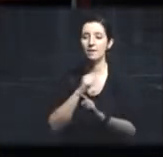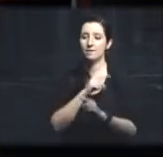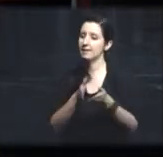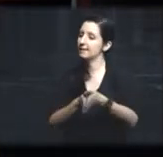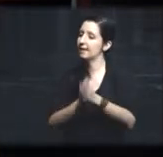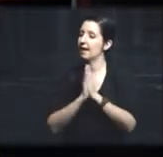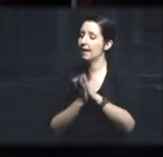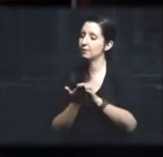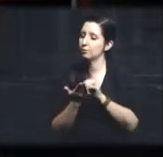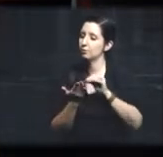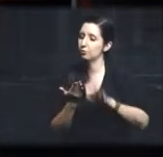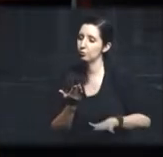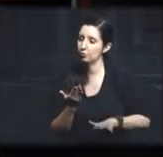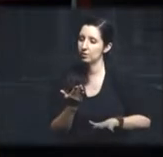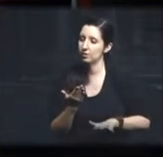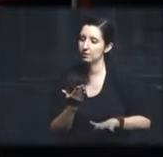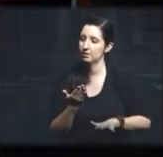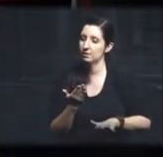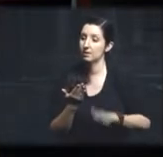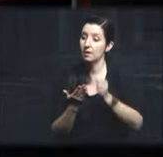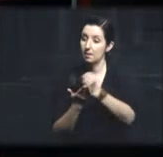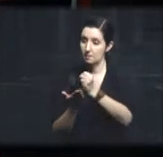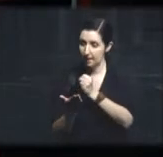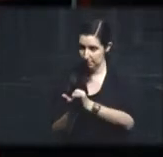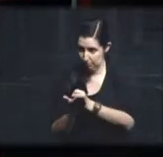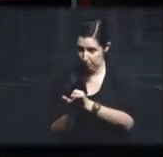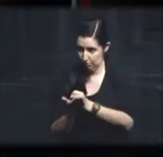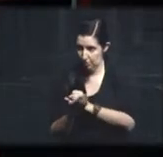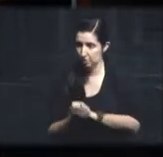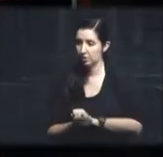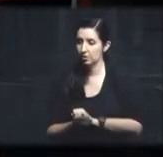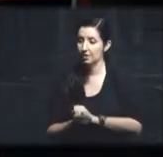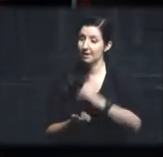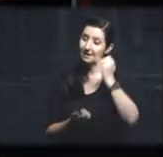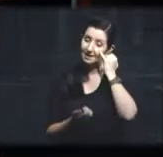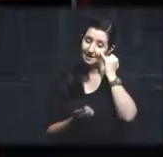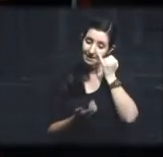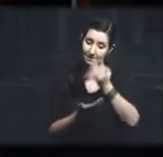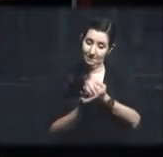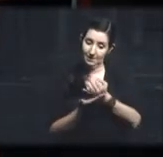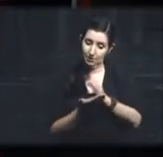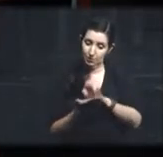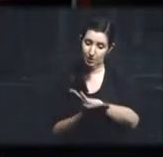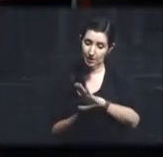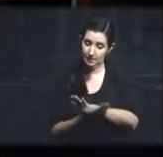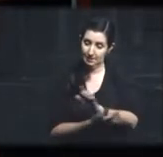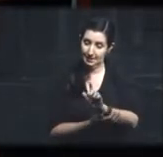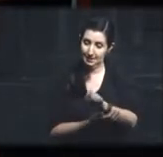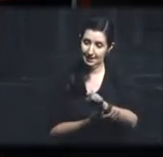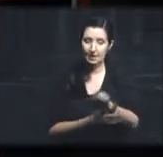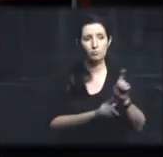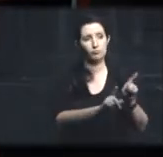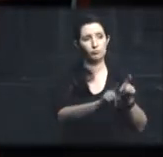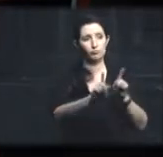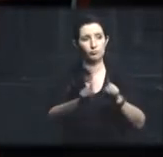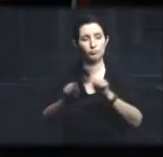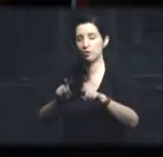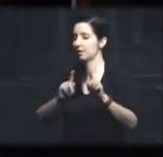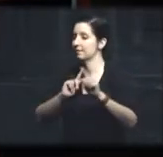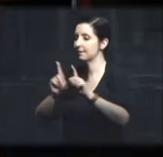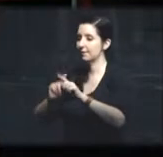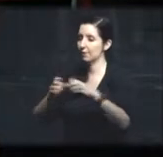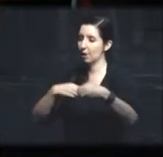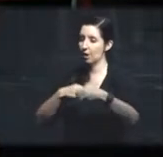students to take a passport, and there's a physical document. They go around to different offices and get it stamped and